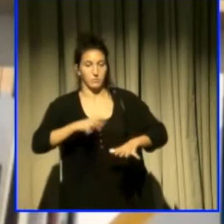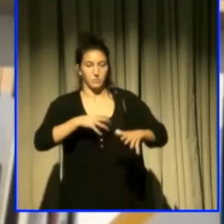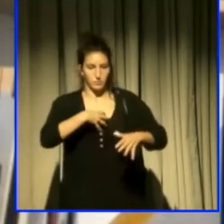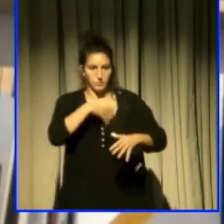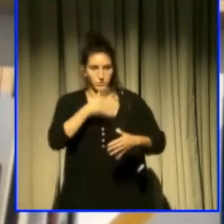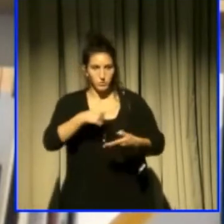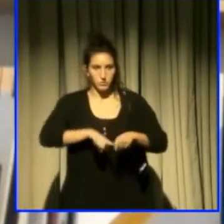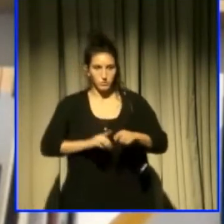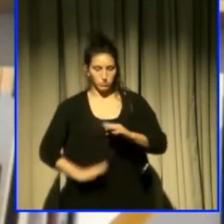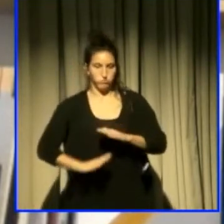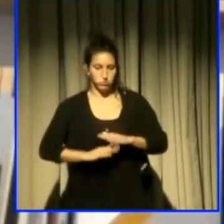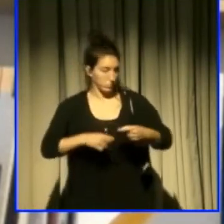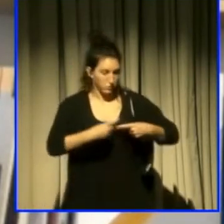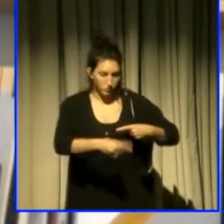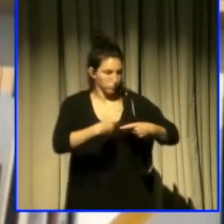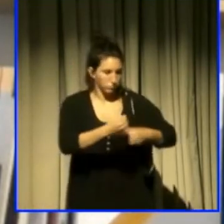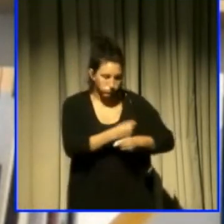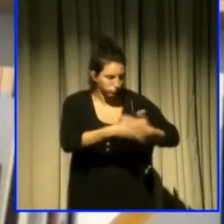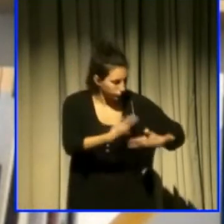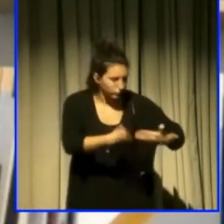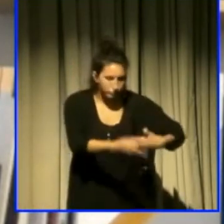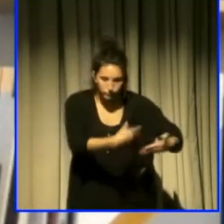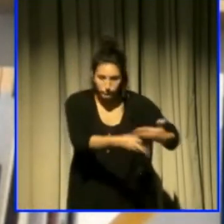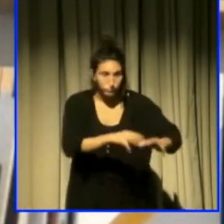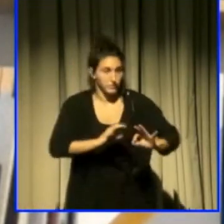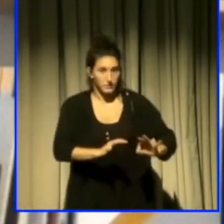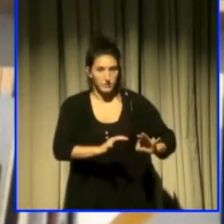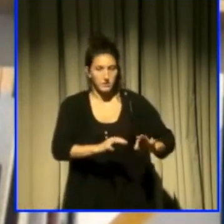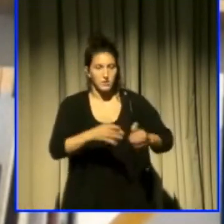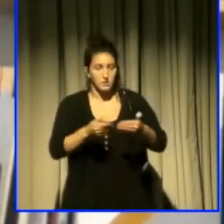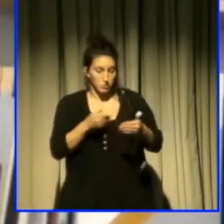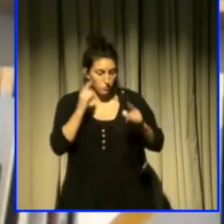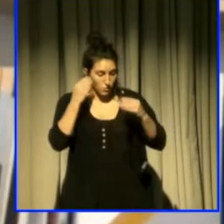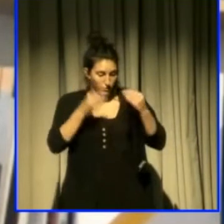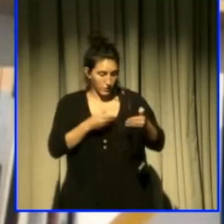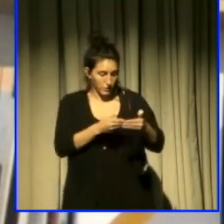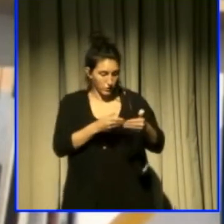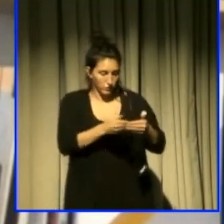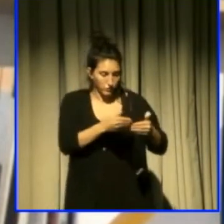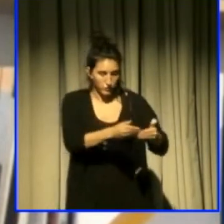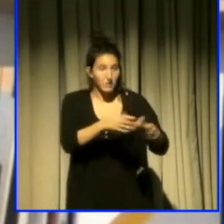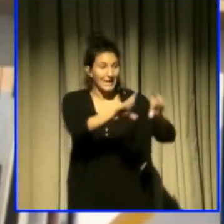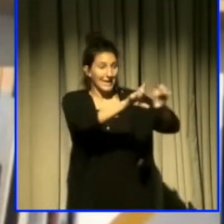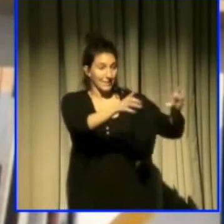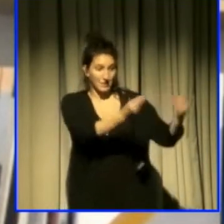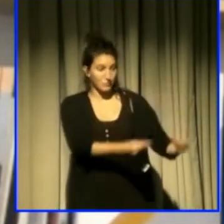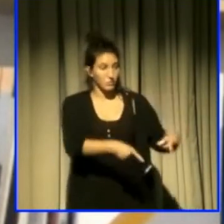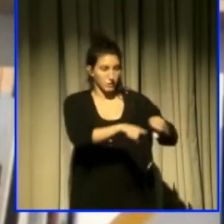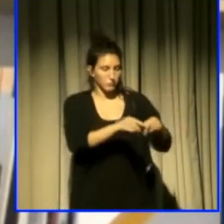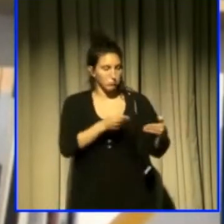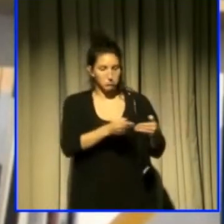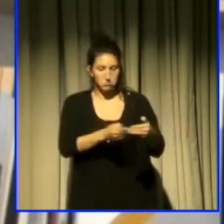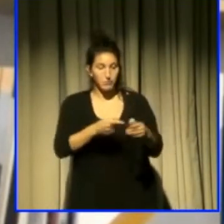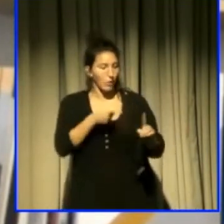and into short-term thinking. Like in many companies, you have like a monthly targets or quarterly